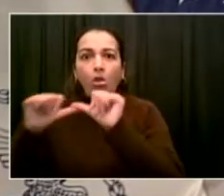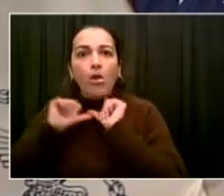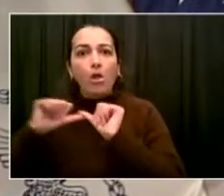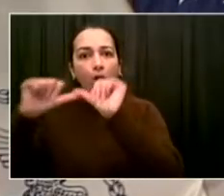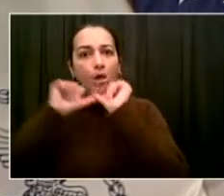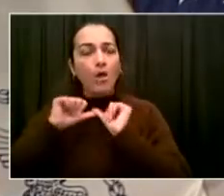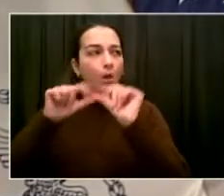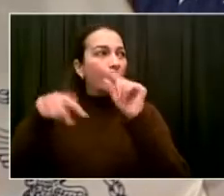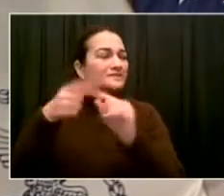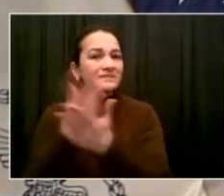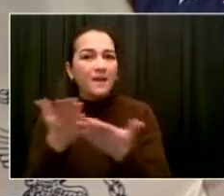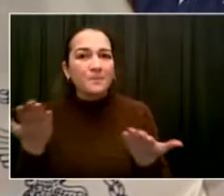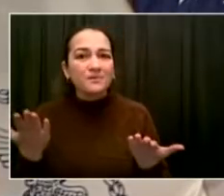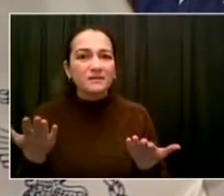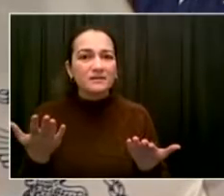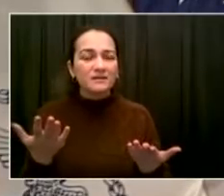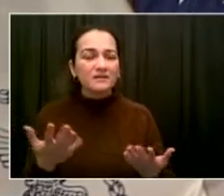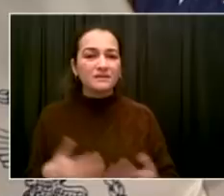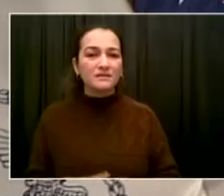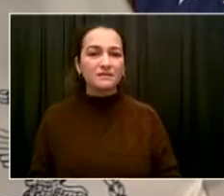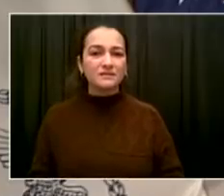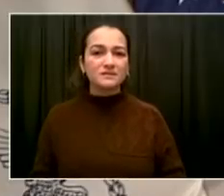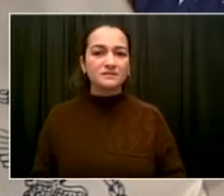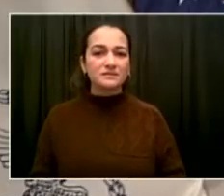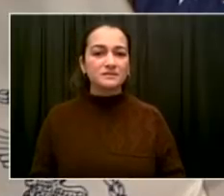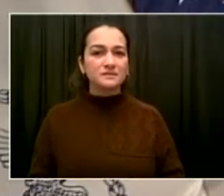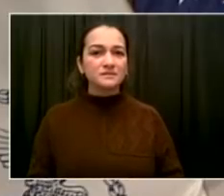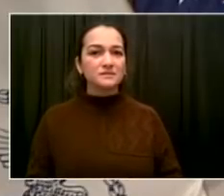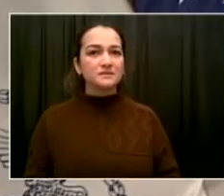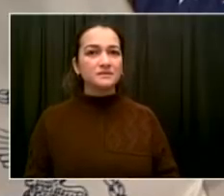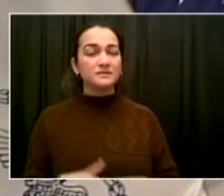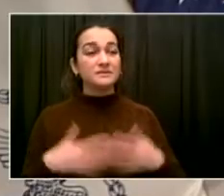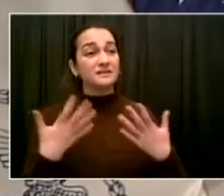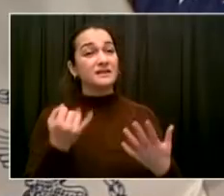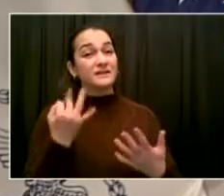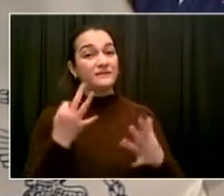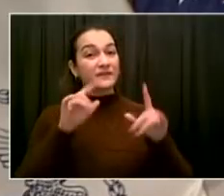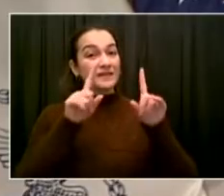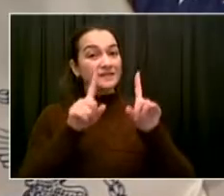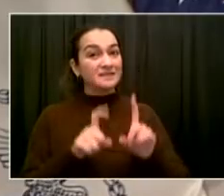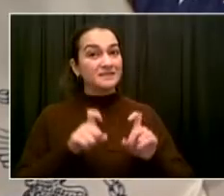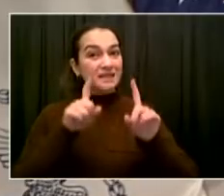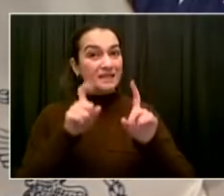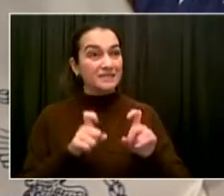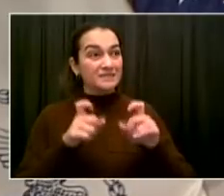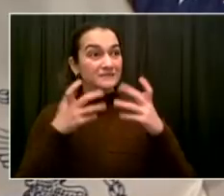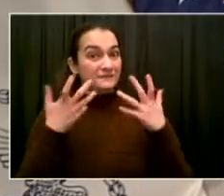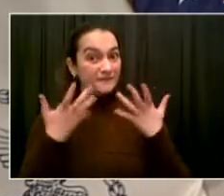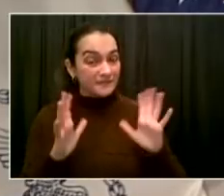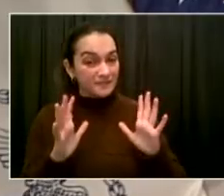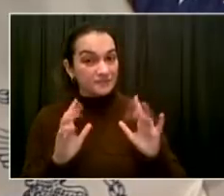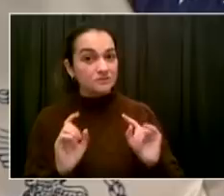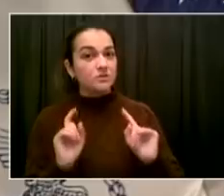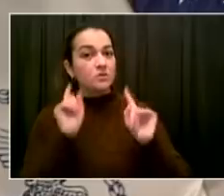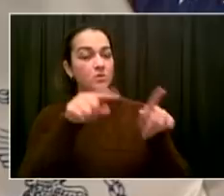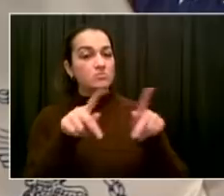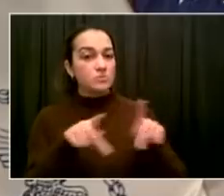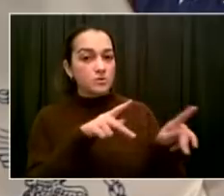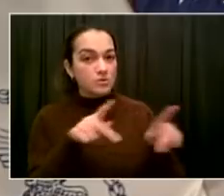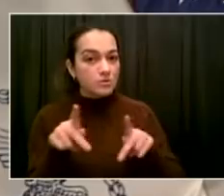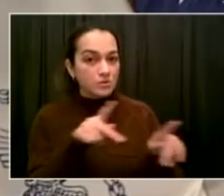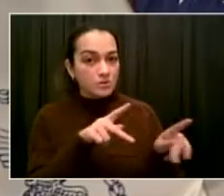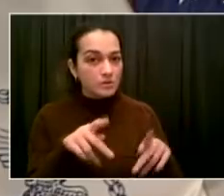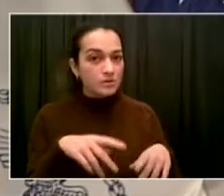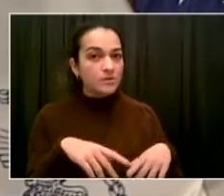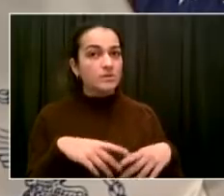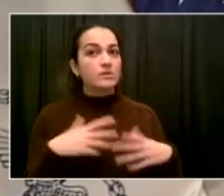to a party if they test beforehand? Should they only hang out with vaccinated people? Should they only do it outdoors? What